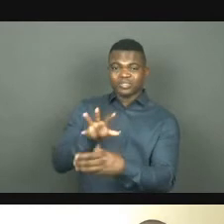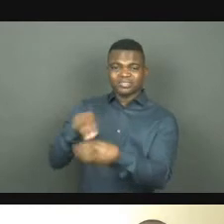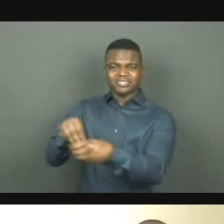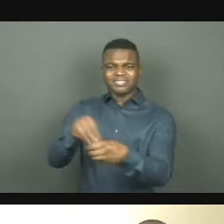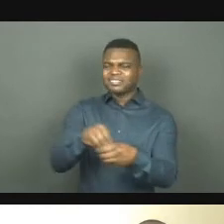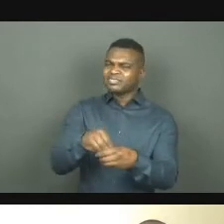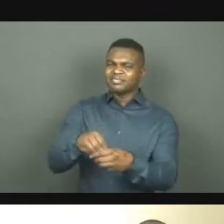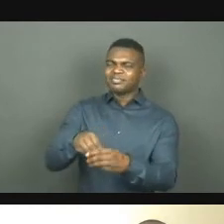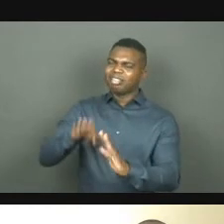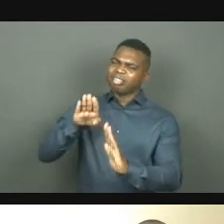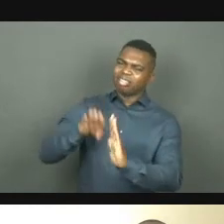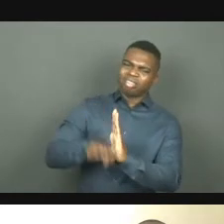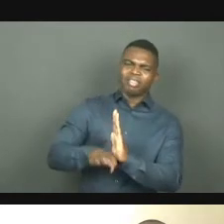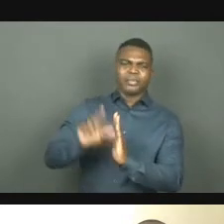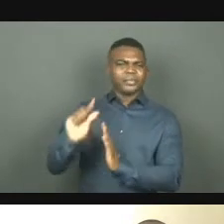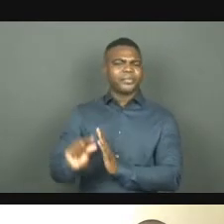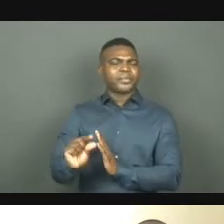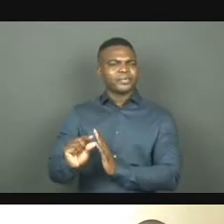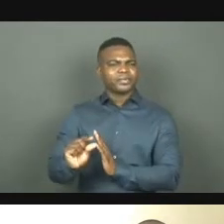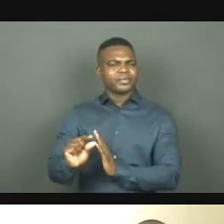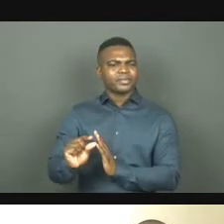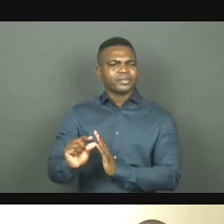Wow, if I knew the answer to that question,